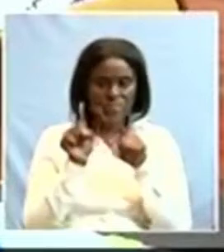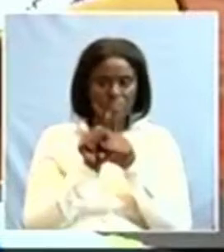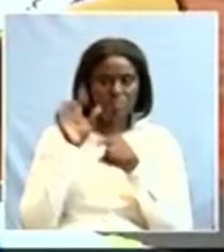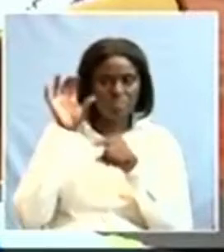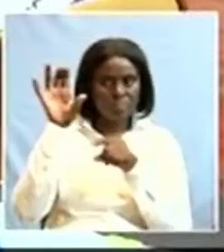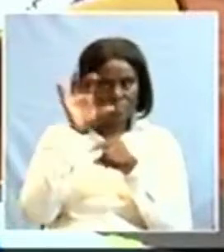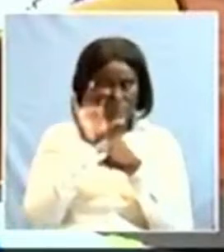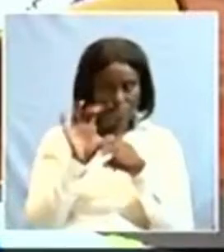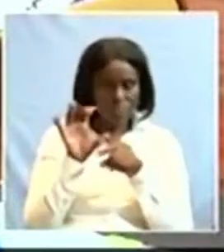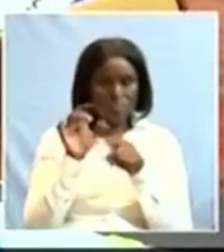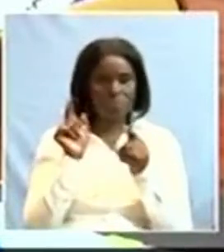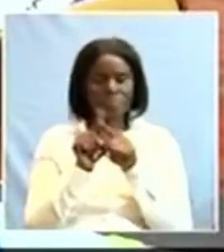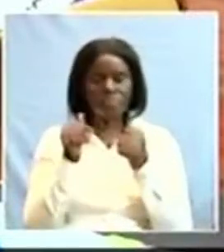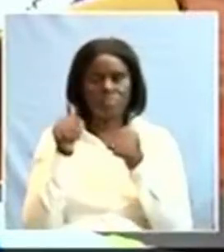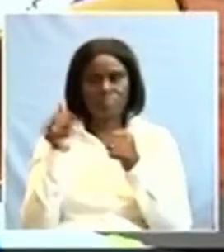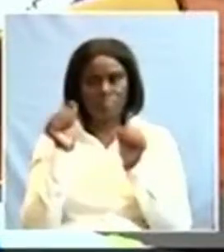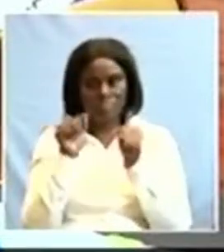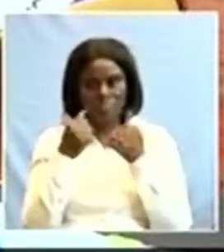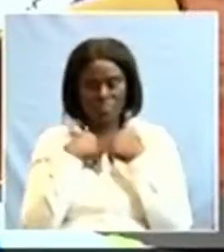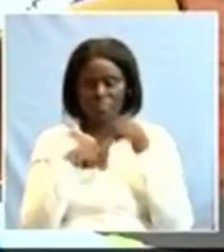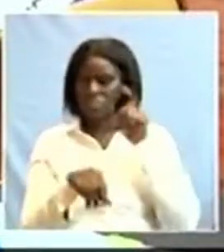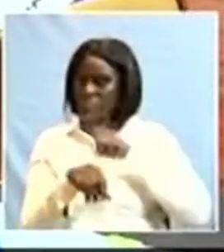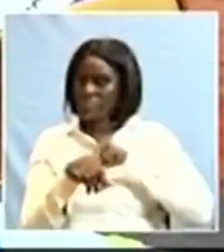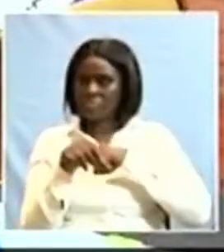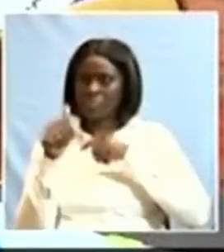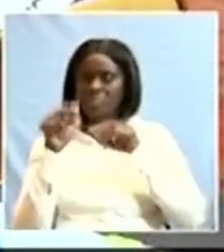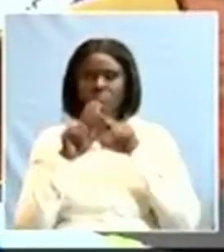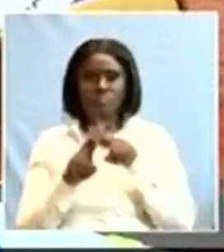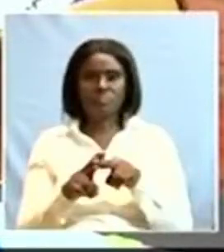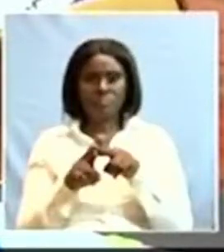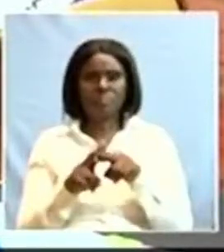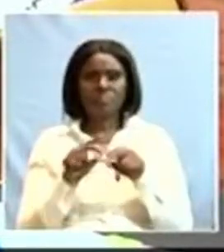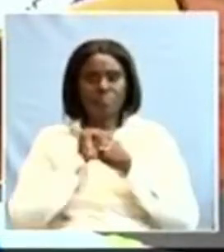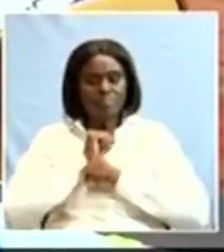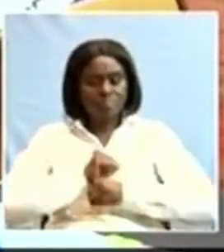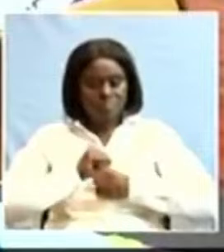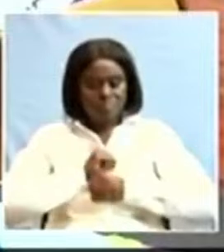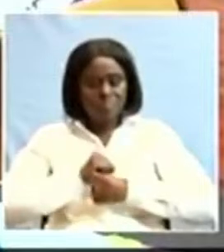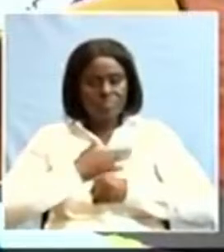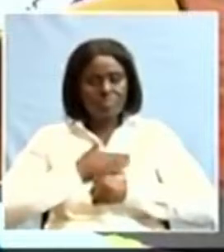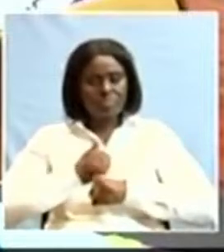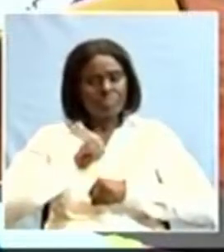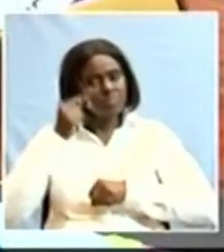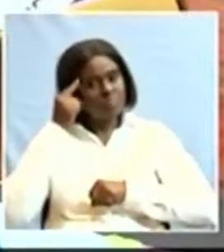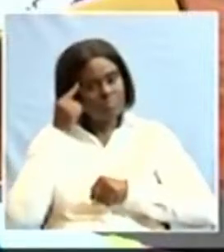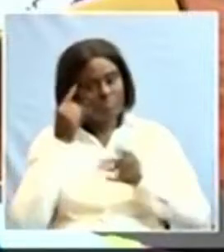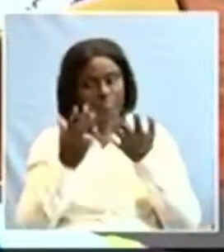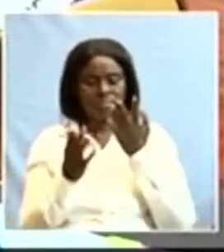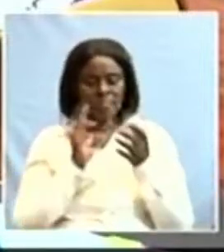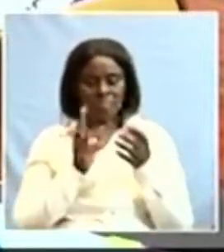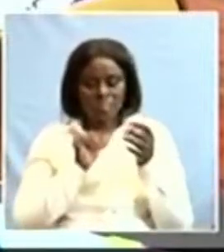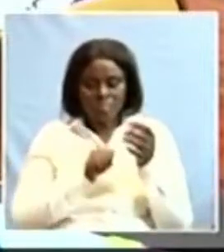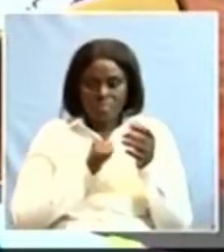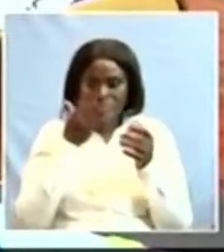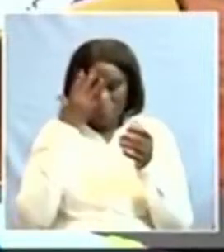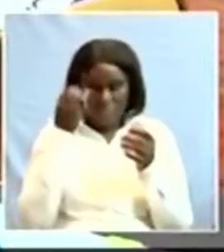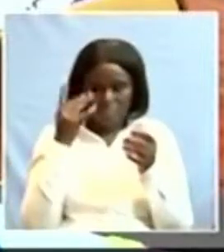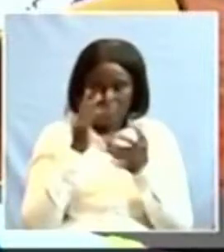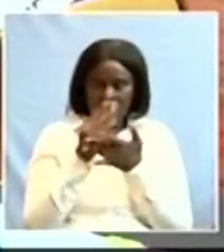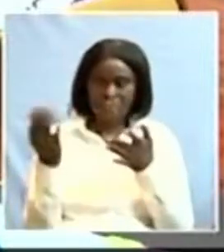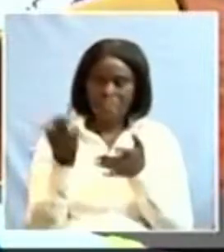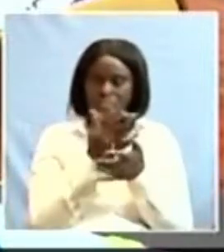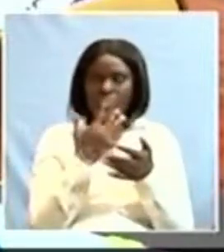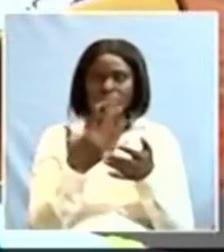province. So there could be that time when they are sitting. It's unfortunate that I think maybe we overlooked some of these things,